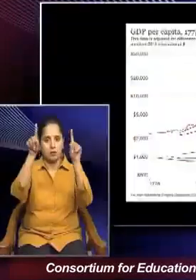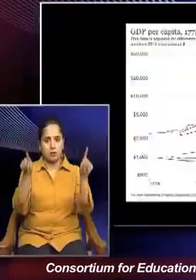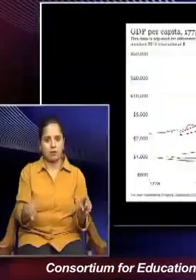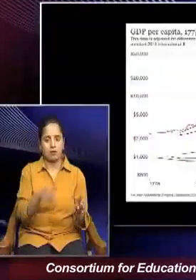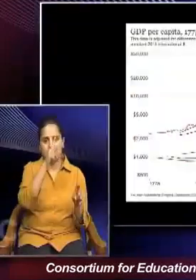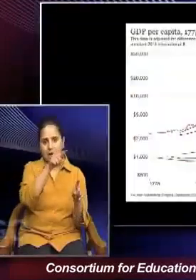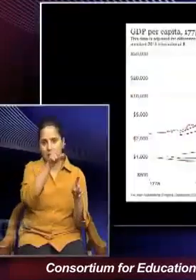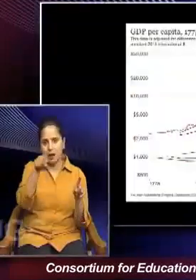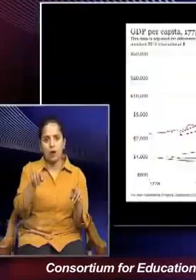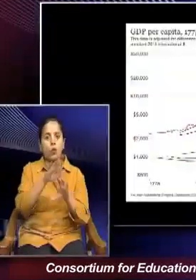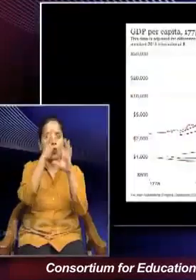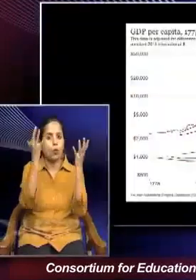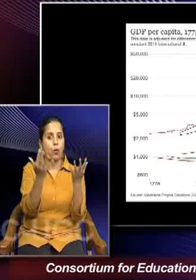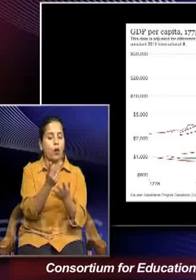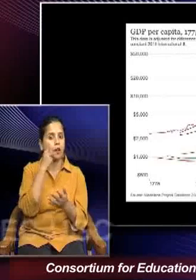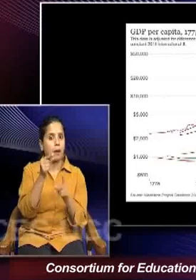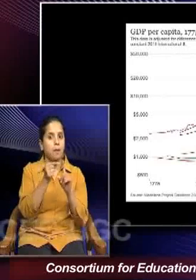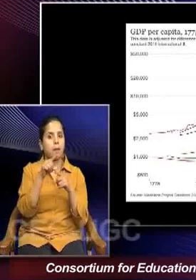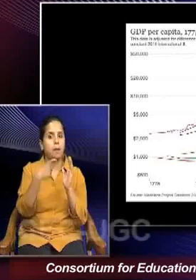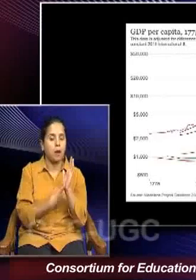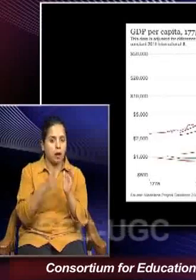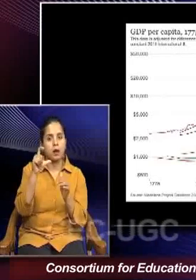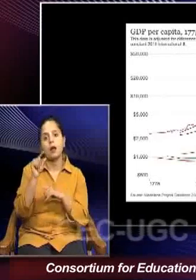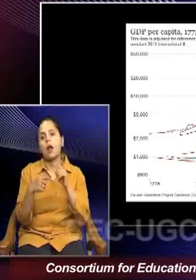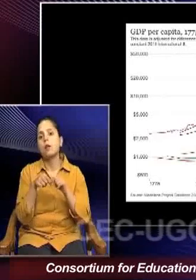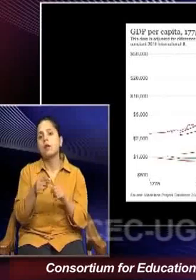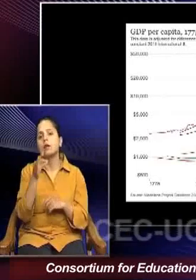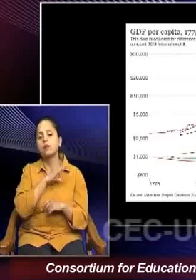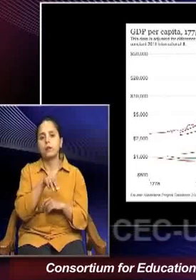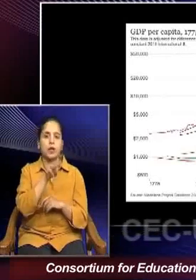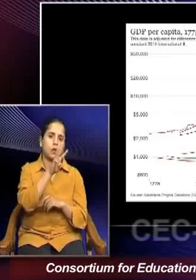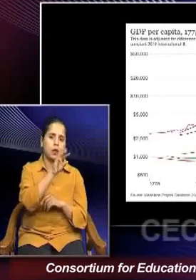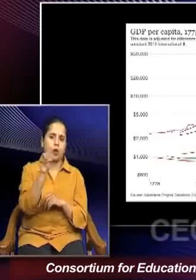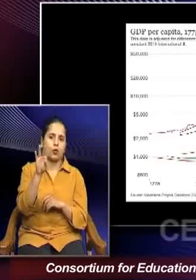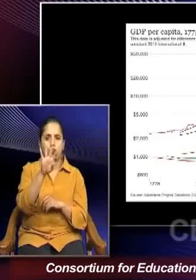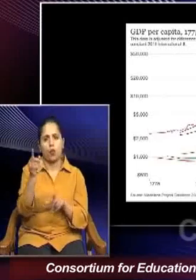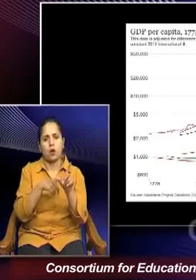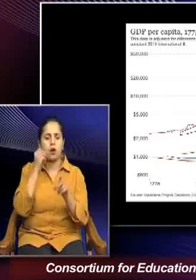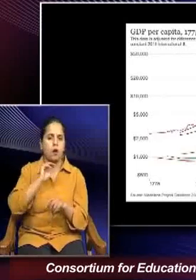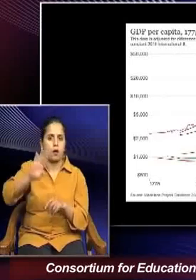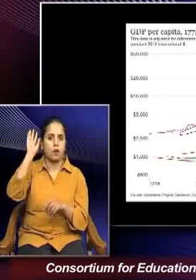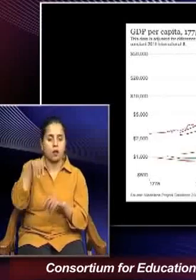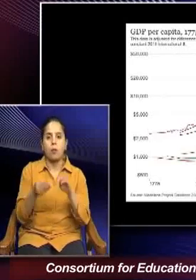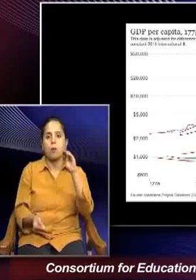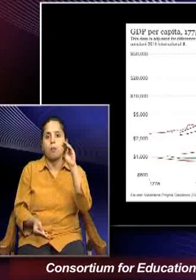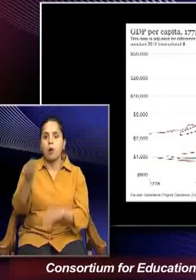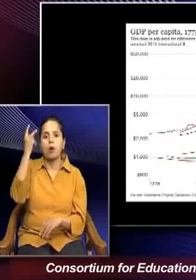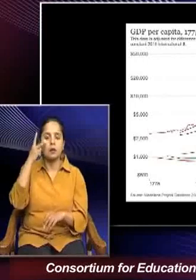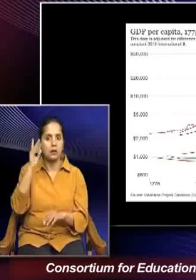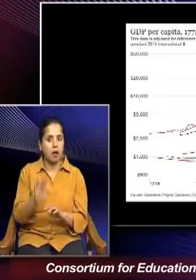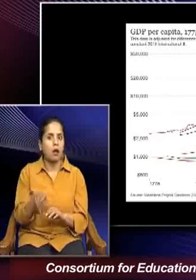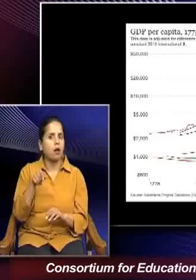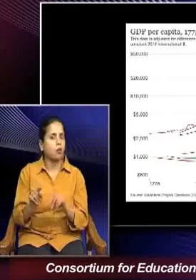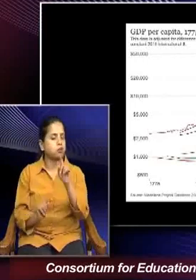for world as a whole, the per capita income, say for example, last 300 to 400 years had increased very